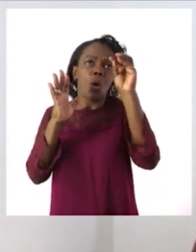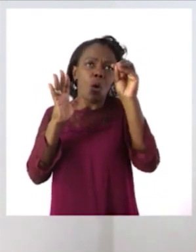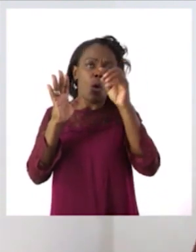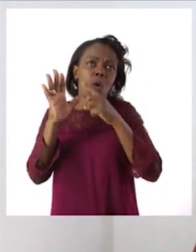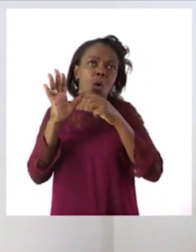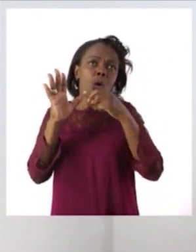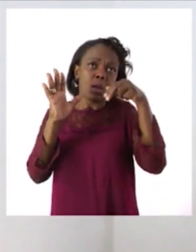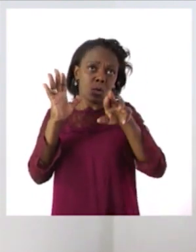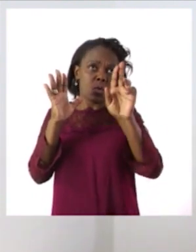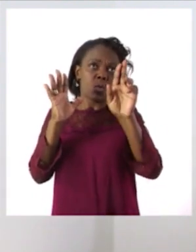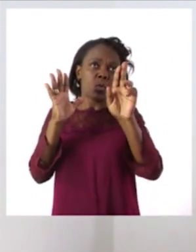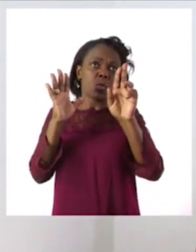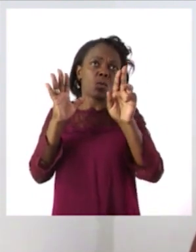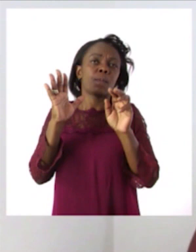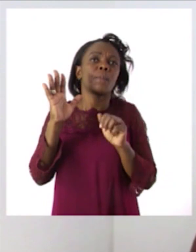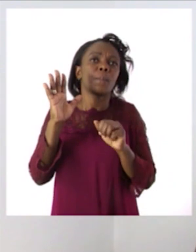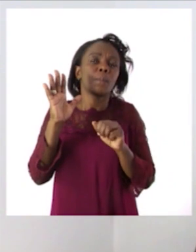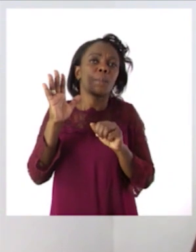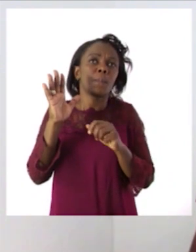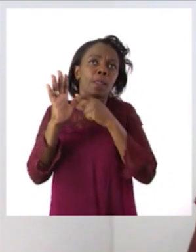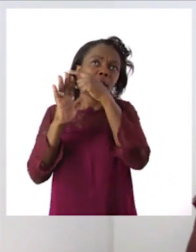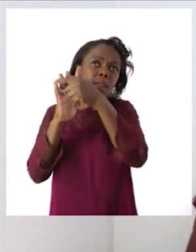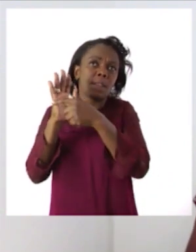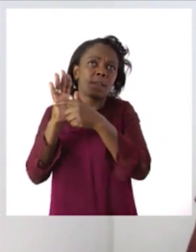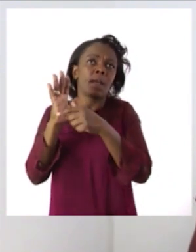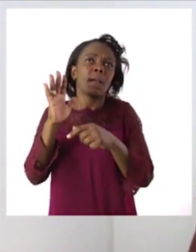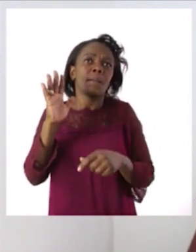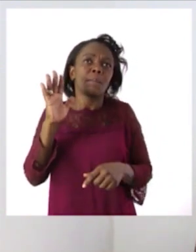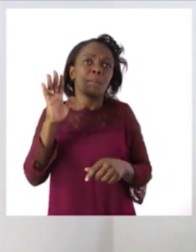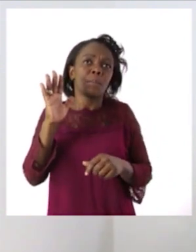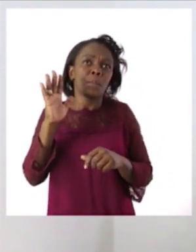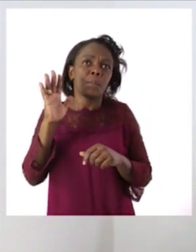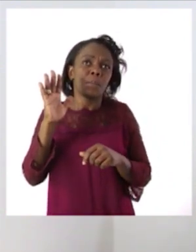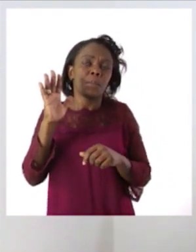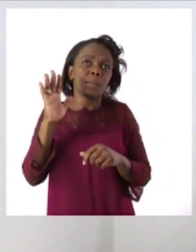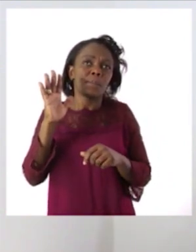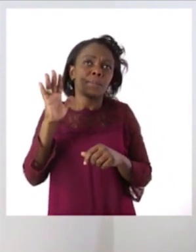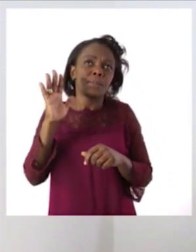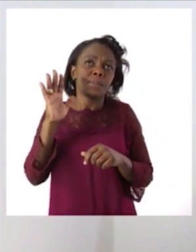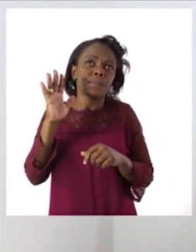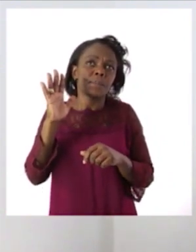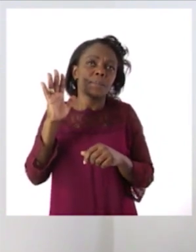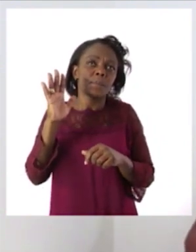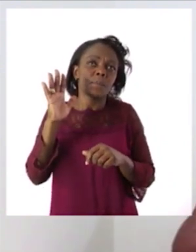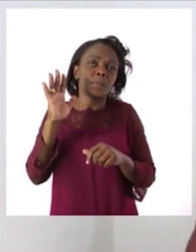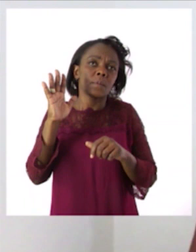and O. These are my 5 vowels on my fingers. I can use my fingers. A,